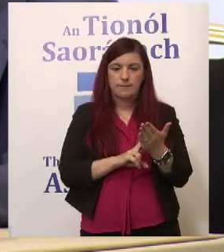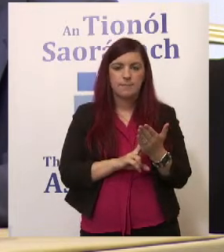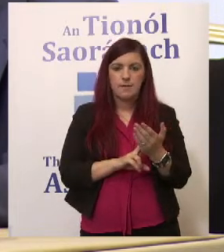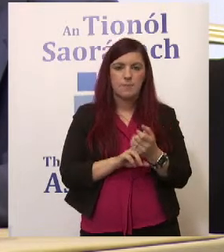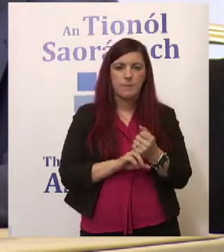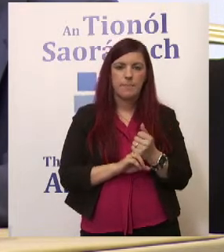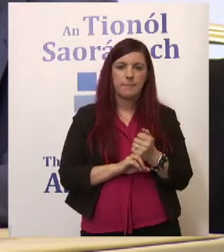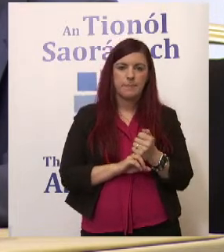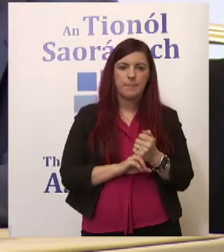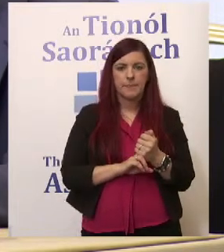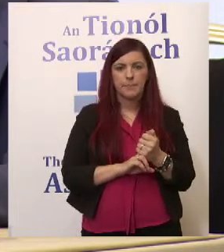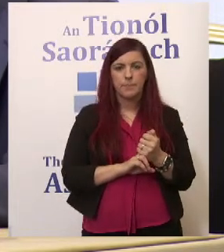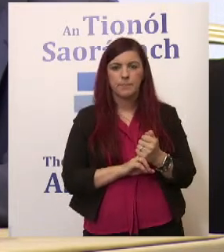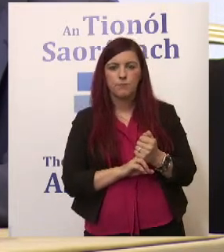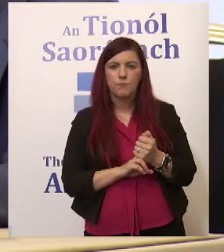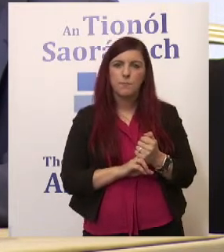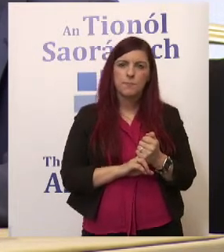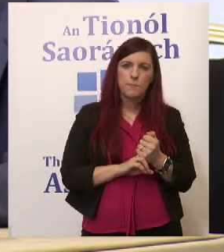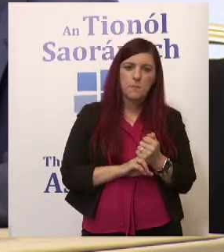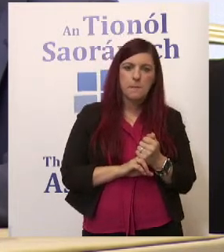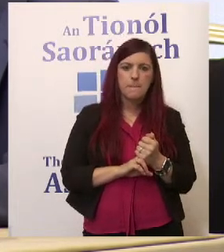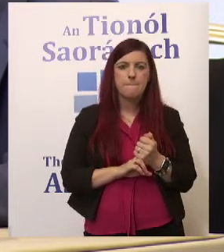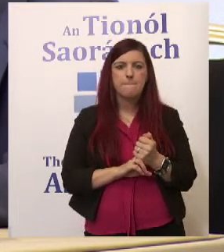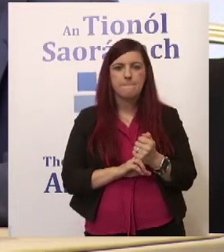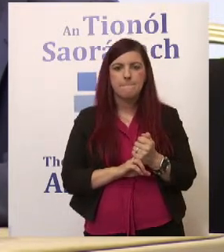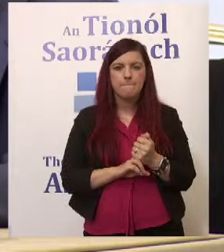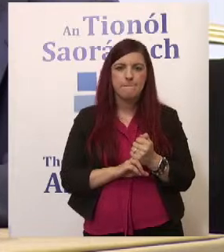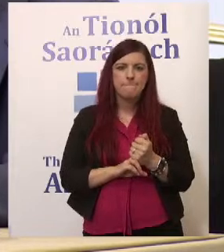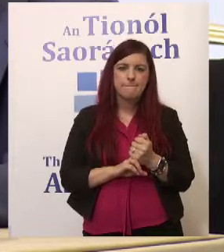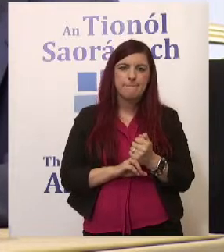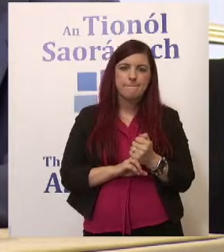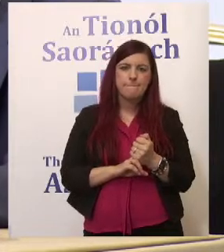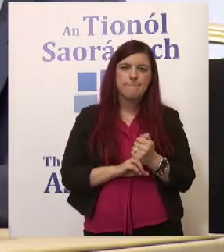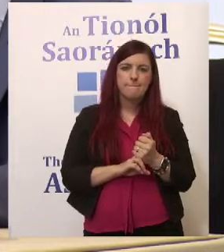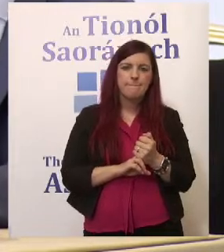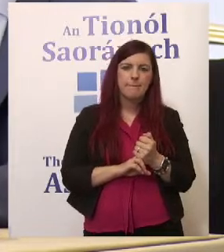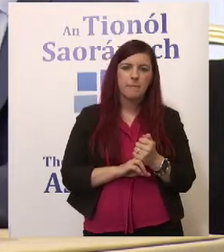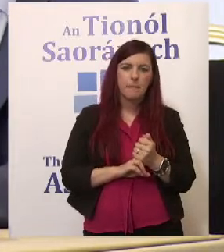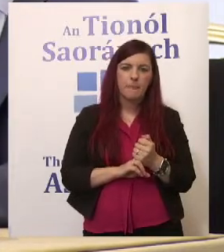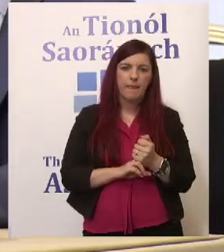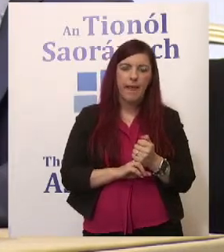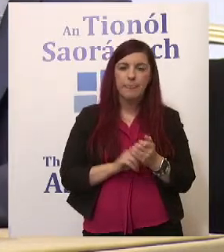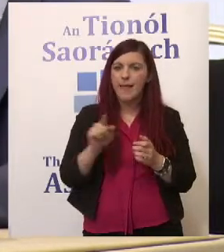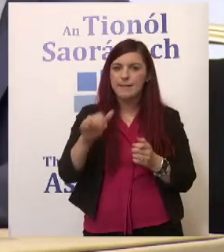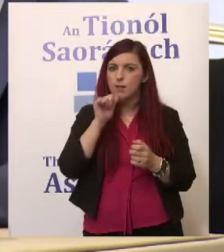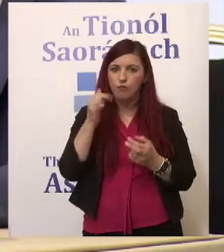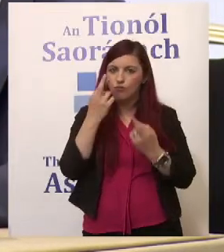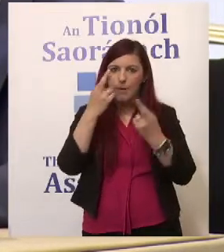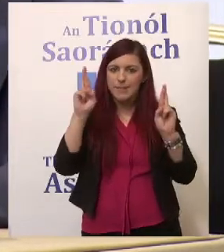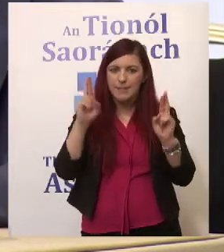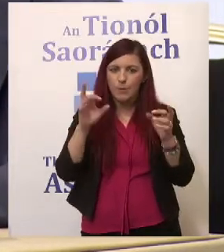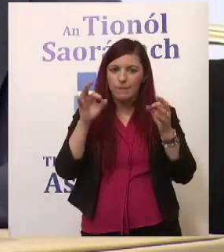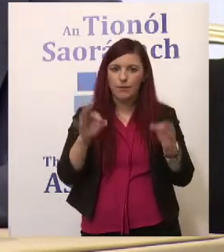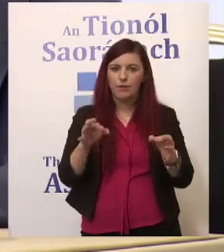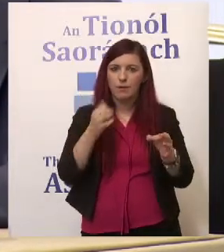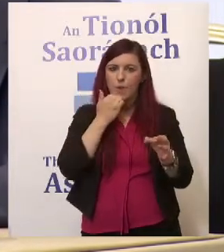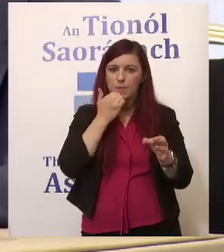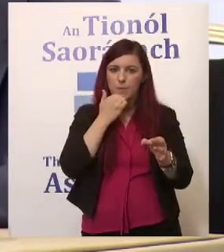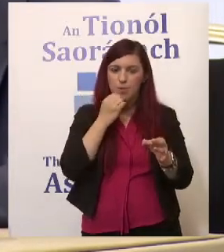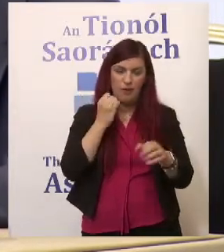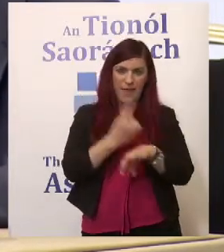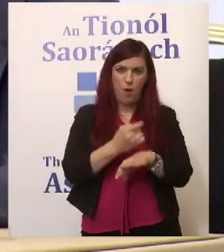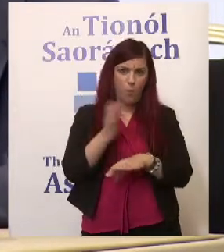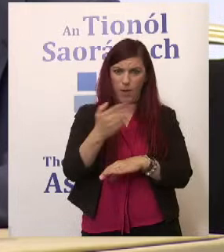that aren't really represented in the official statistics, but they are present. We all know that they're